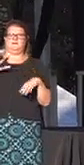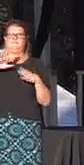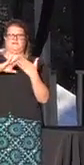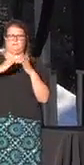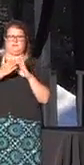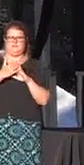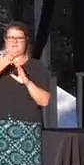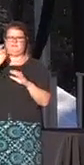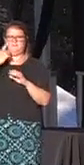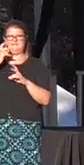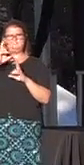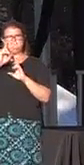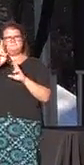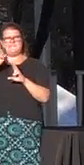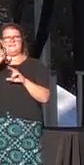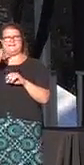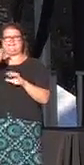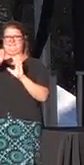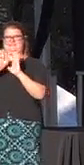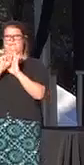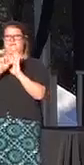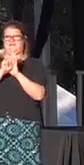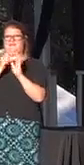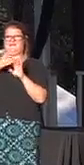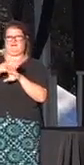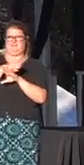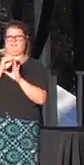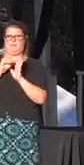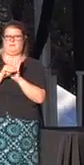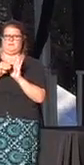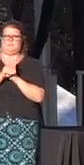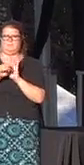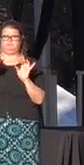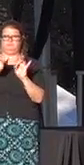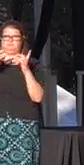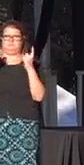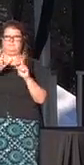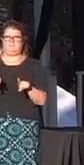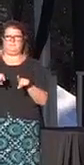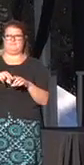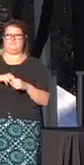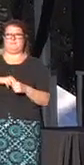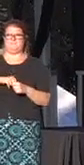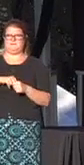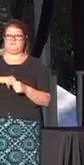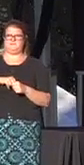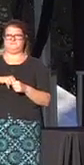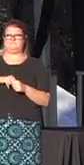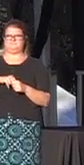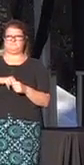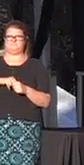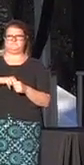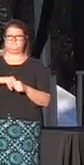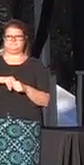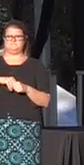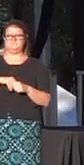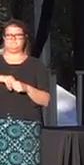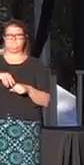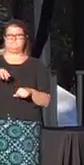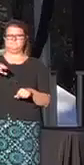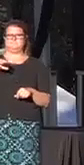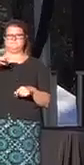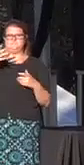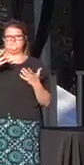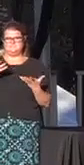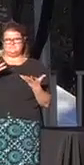tribute in Tampa following the Orlando tragedy. As Stephen mentioned, the Padres were invited here tonight following an